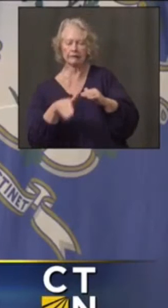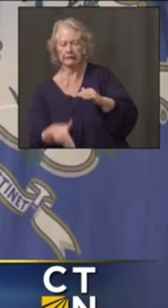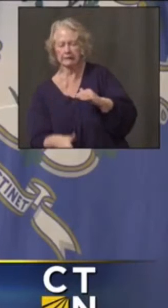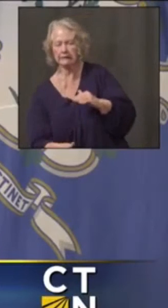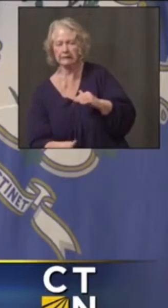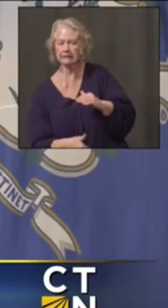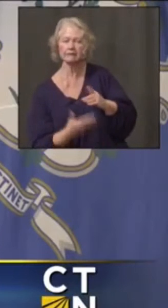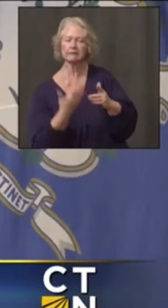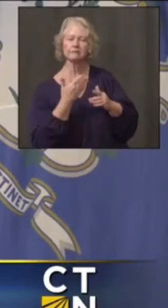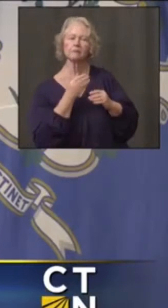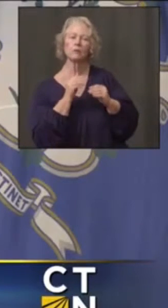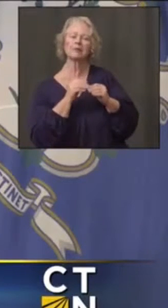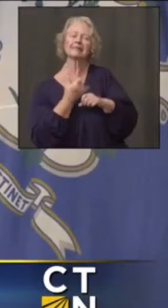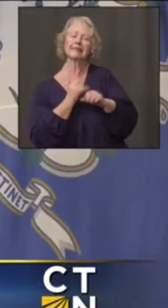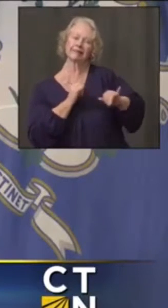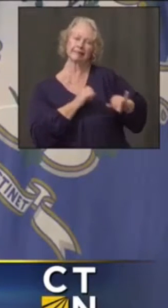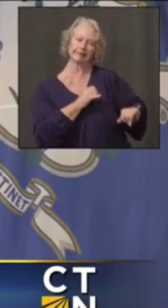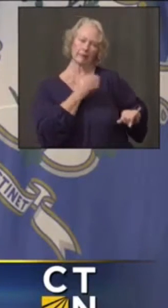home.